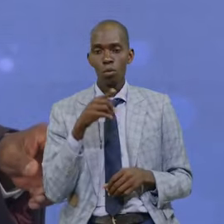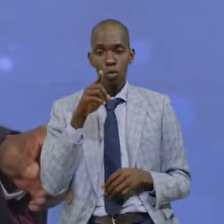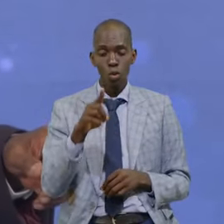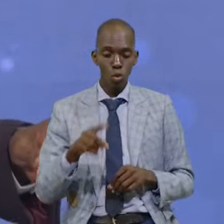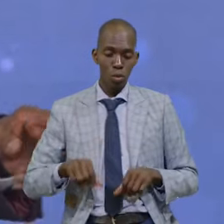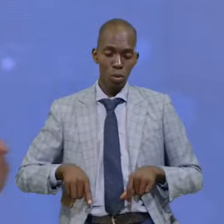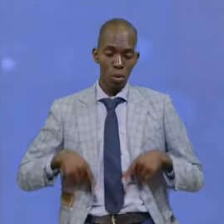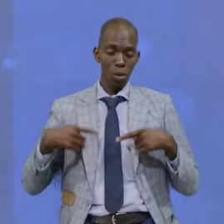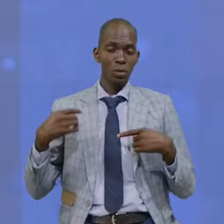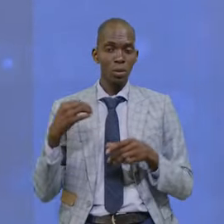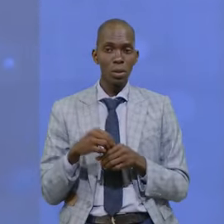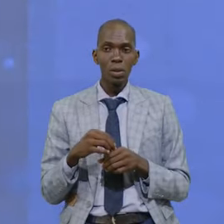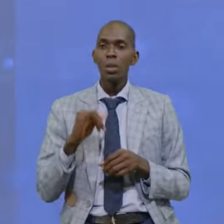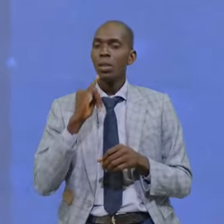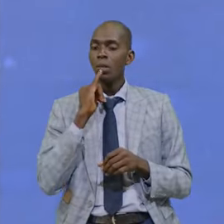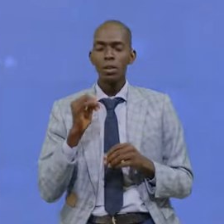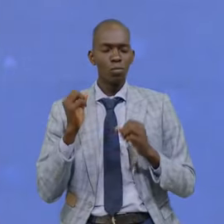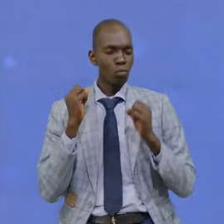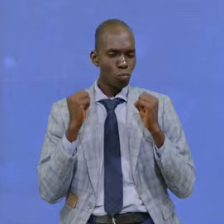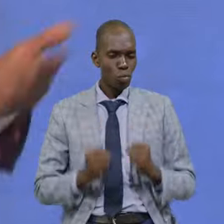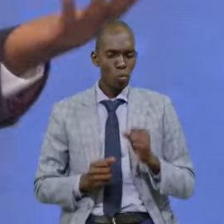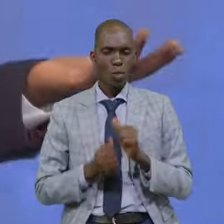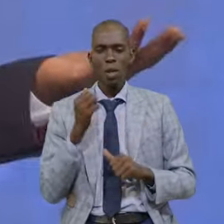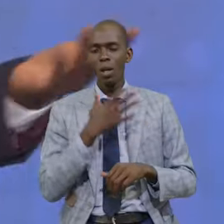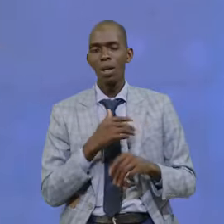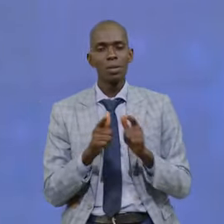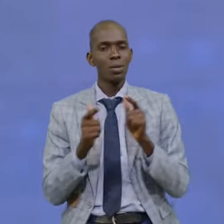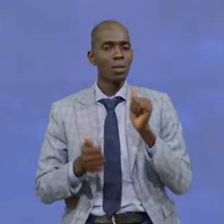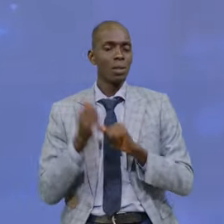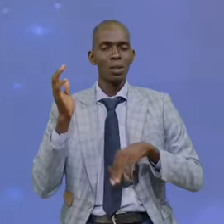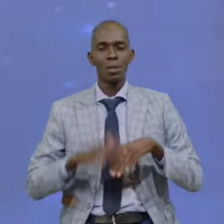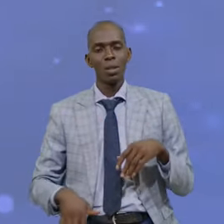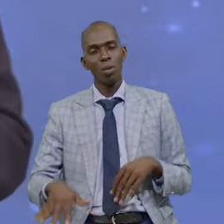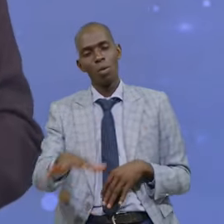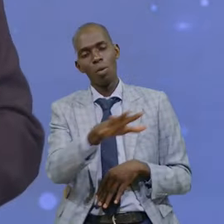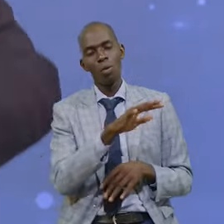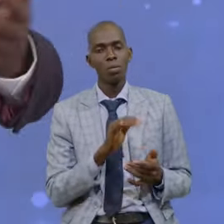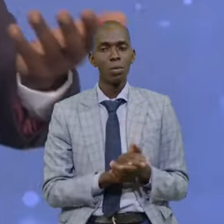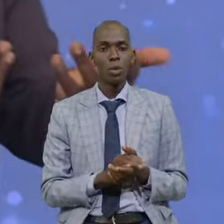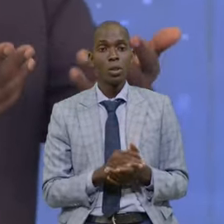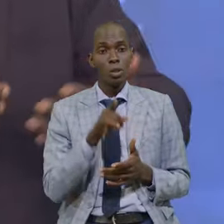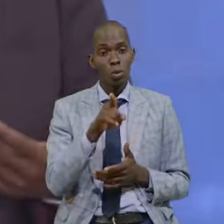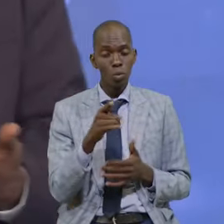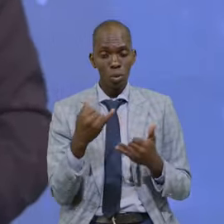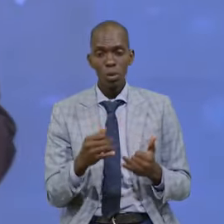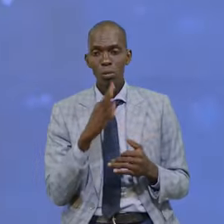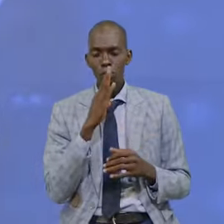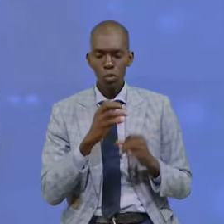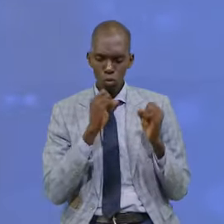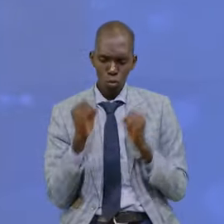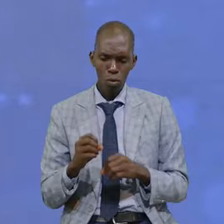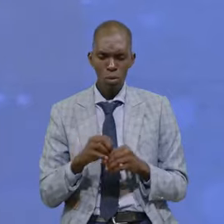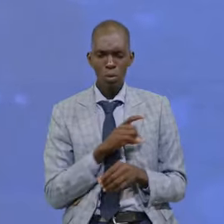is stronger and greater than them. Be strong in the Lord. Why? Because